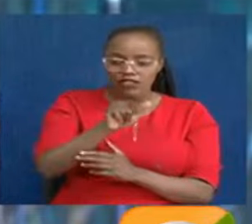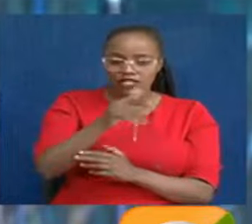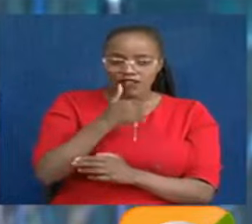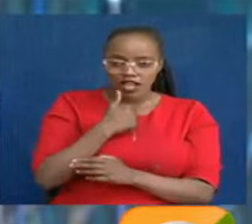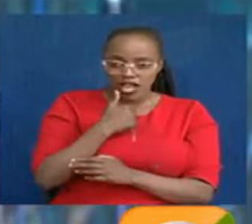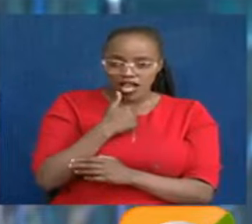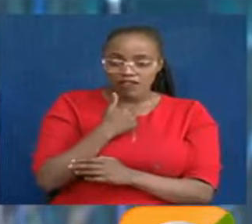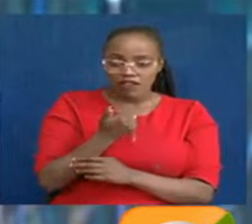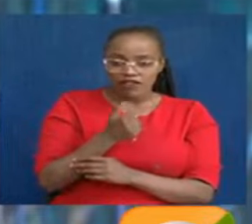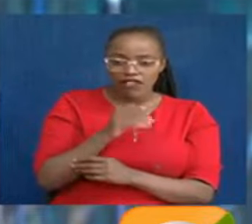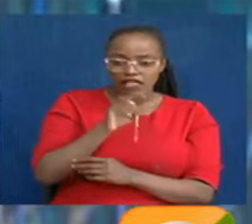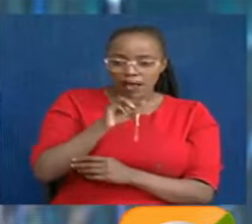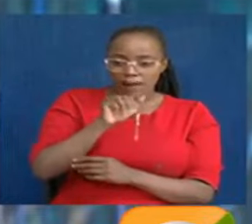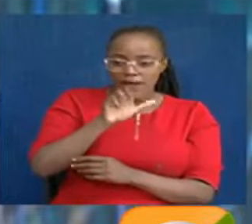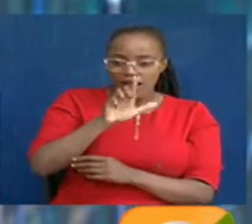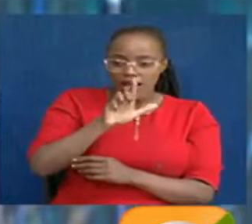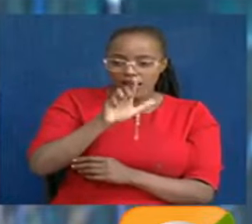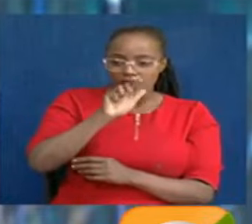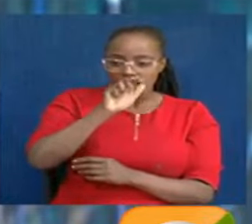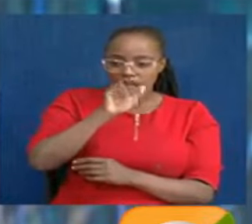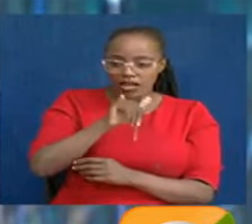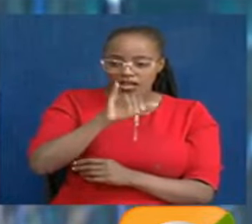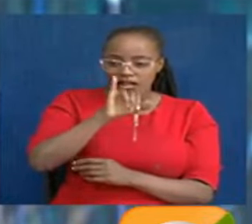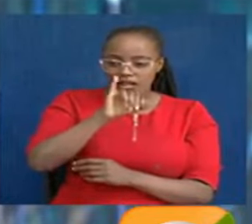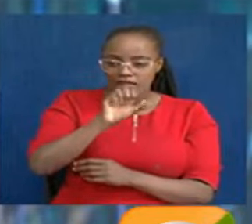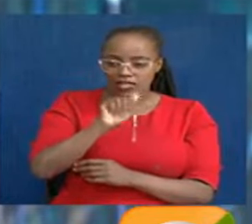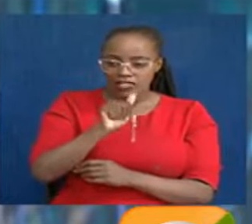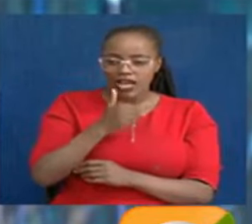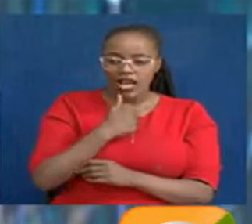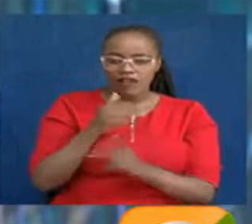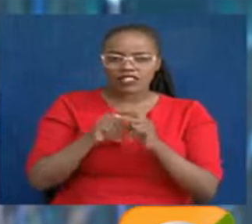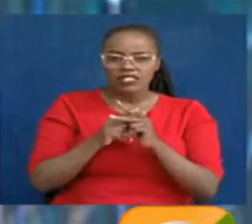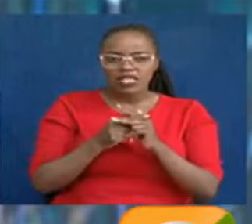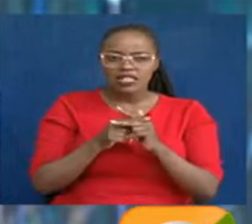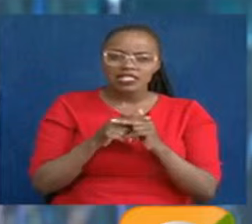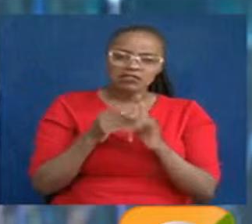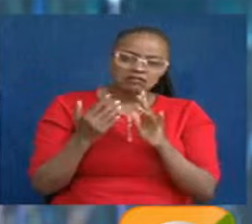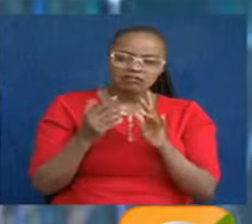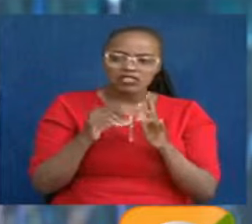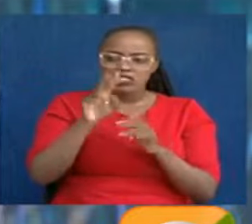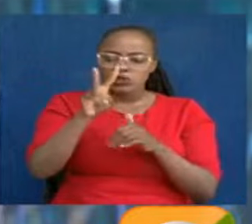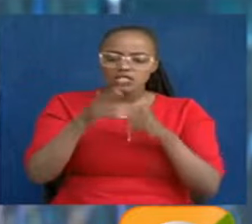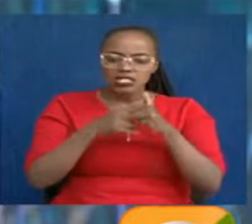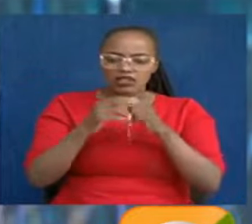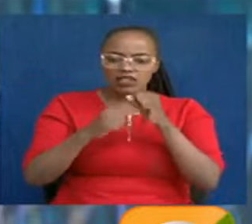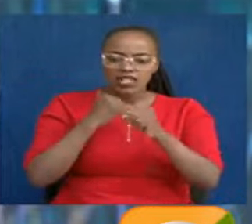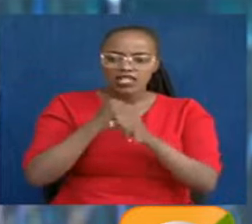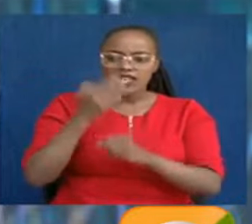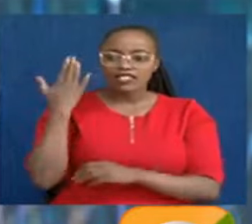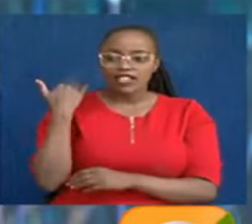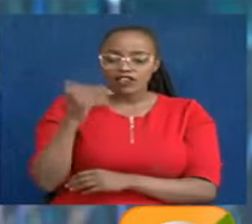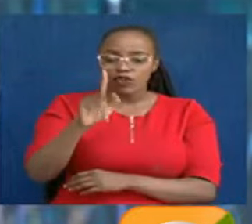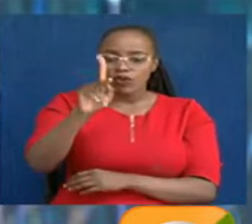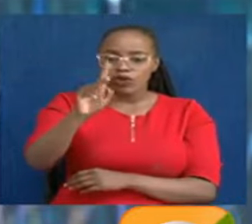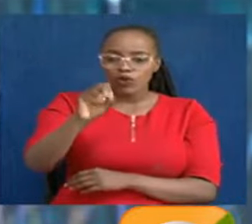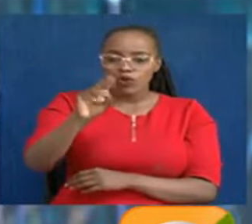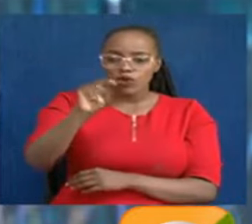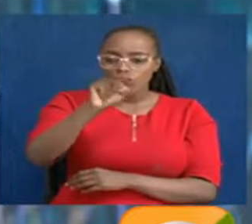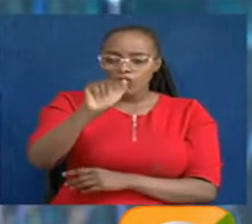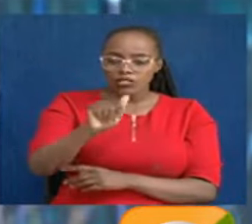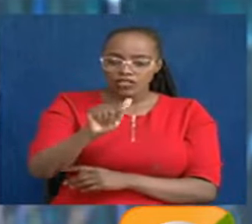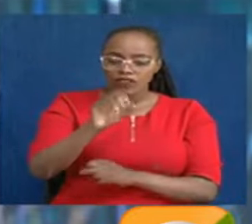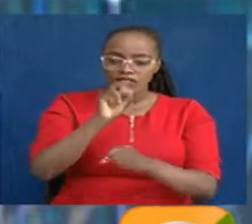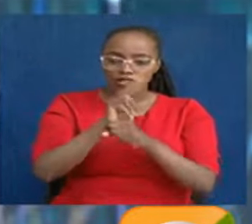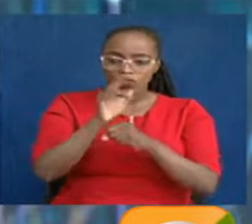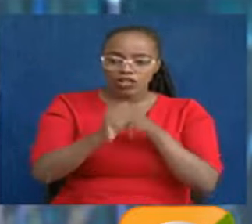in Malaysia like Cyberjaya, they were started some 27 years ago. Konza is currently on the 12th